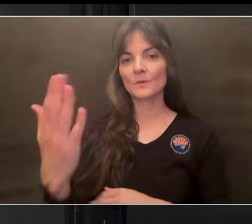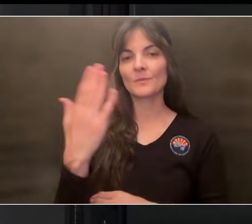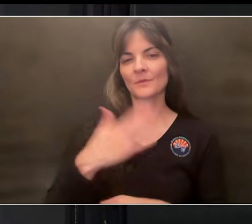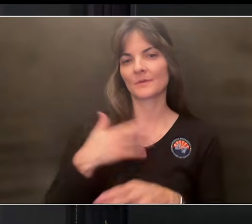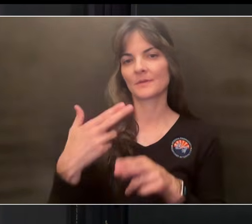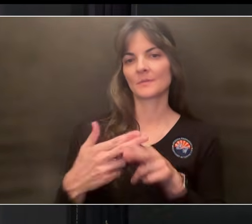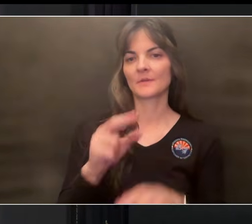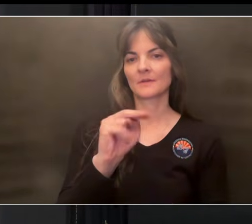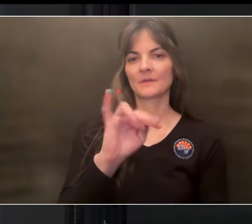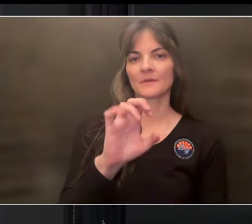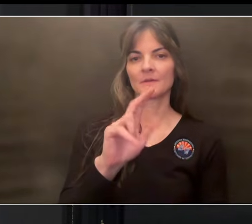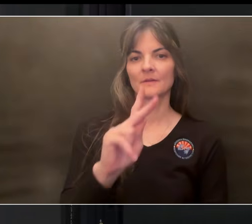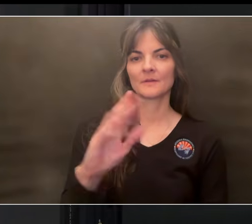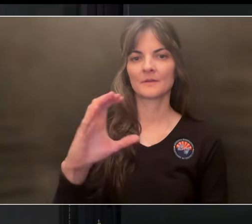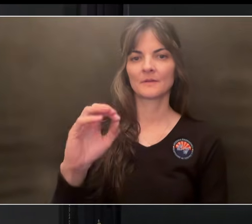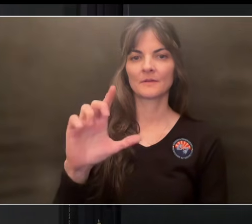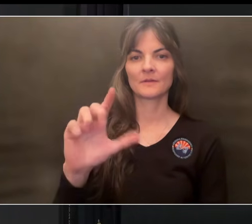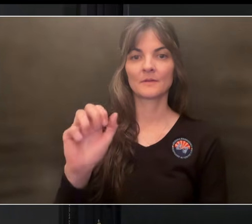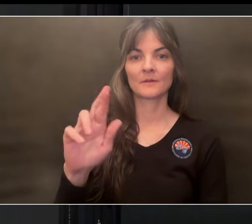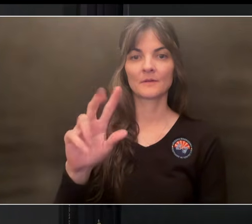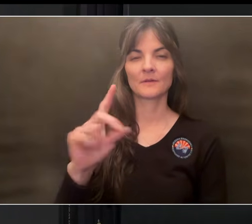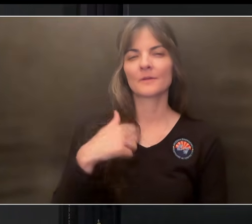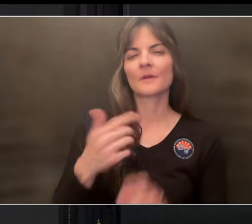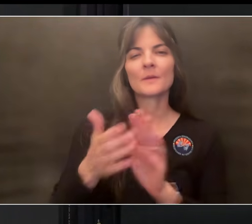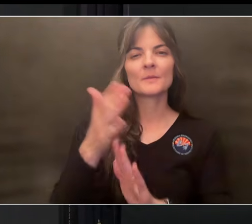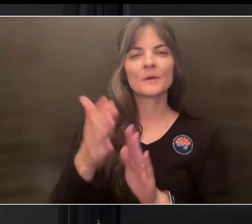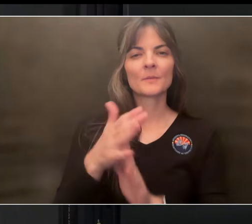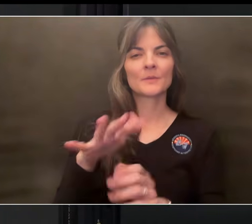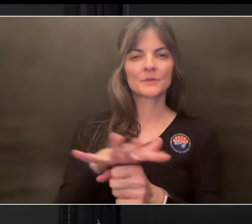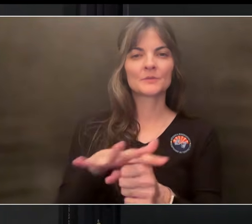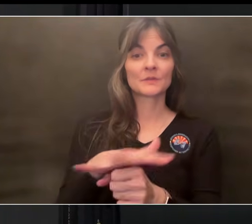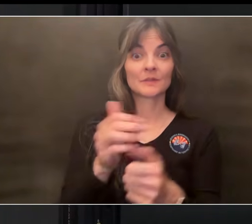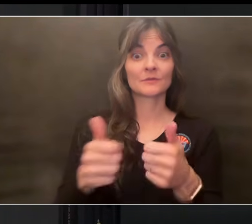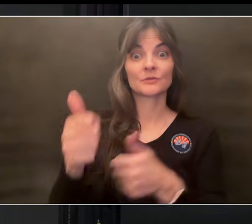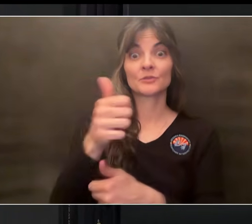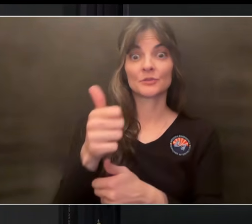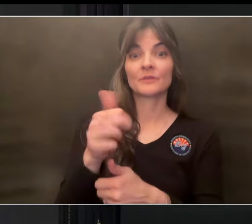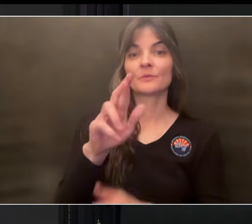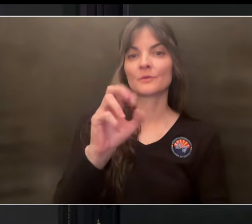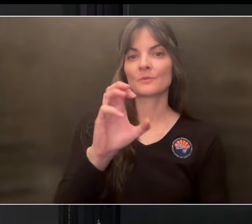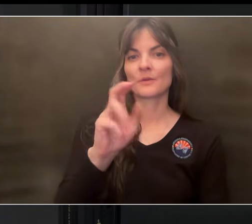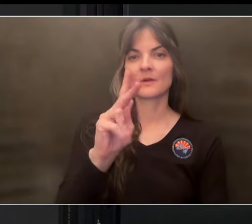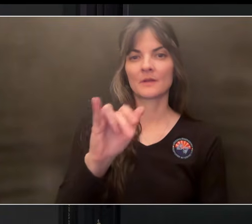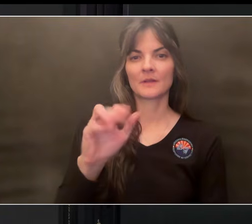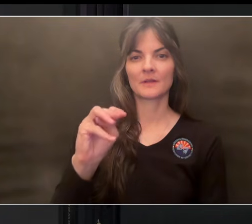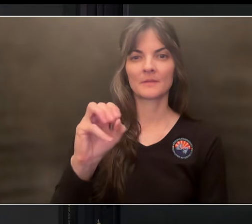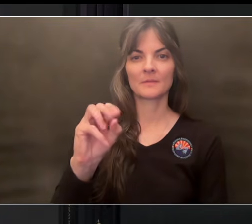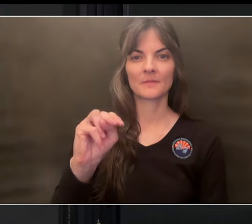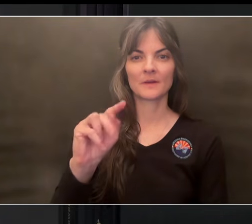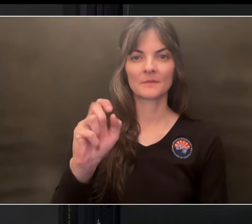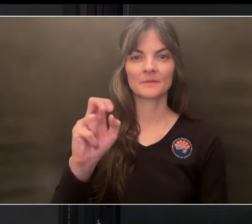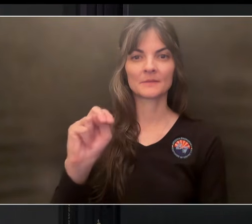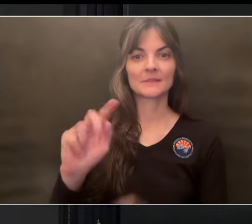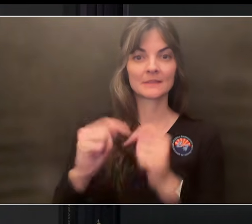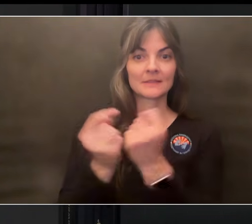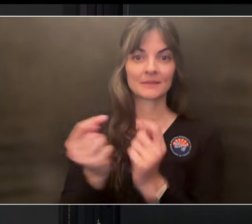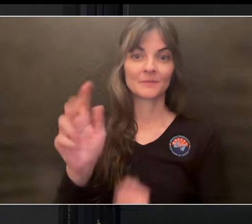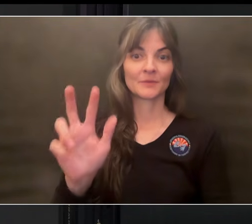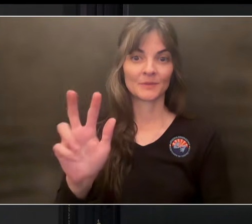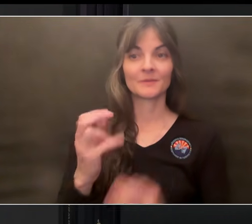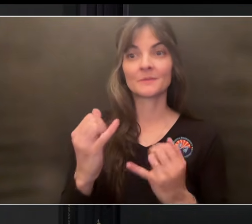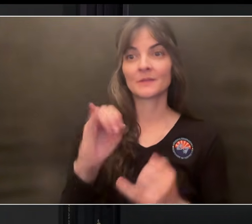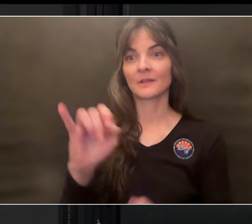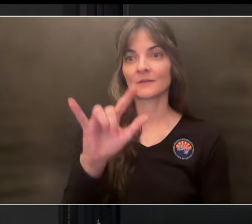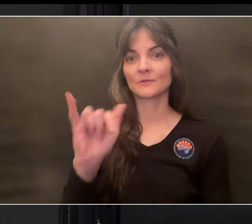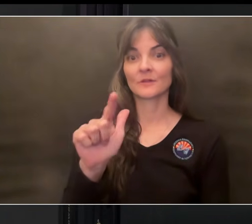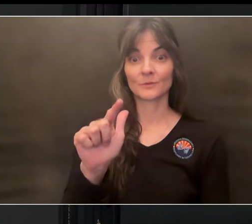Good morning. My name's Nick Collard, Operations Section Chief with Rocky Mountain Team 3. It's your morning update, July 29th for the Aspen